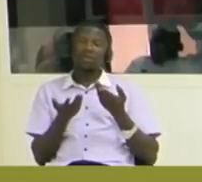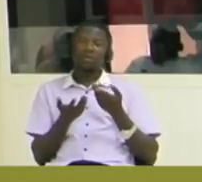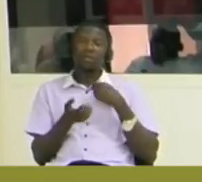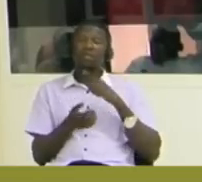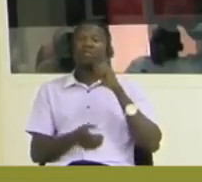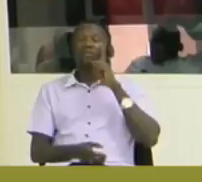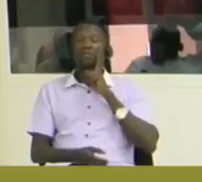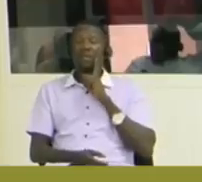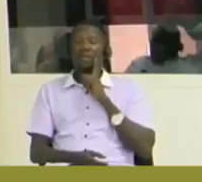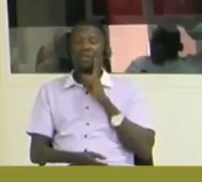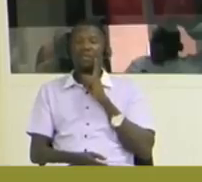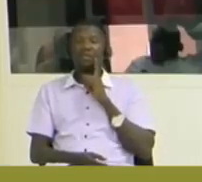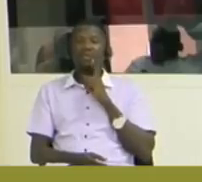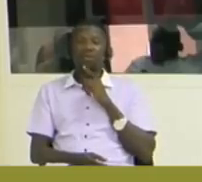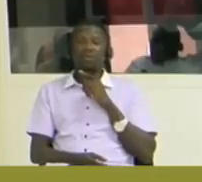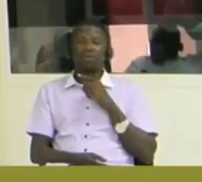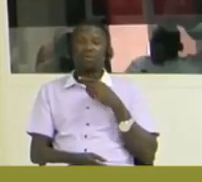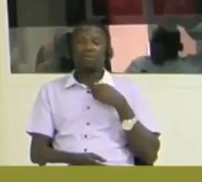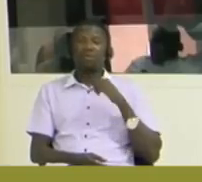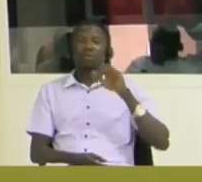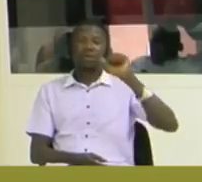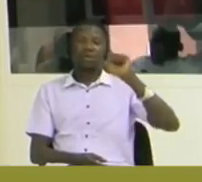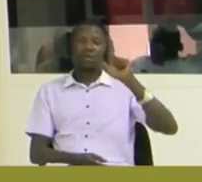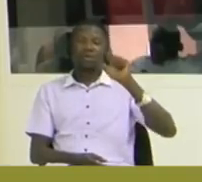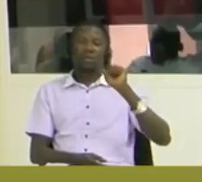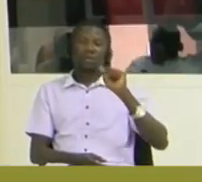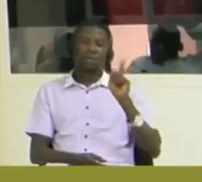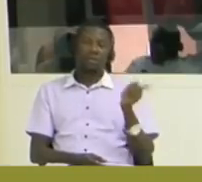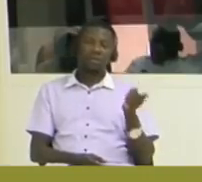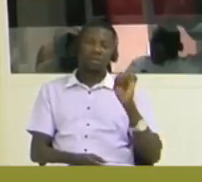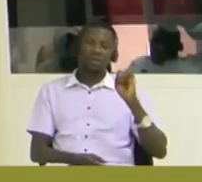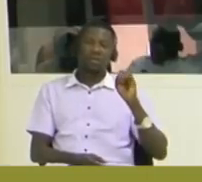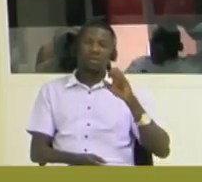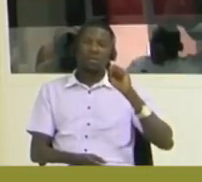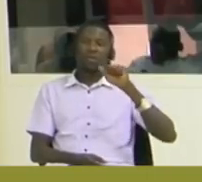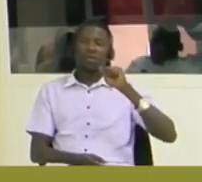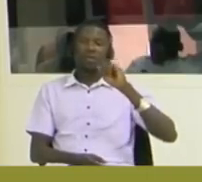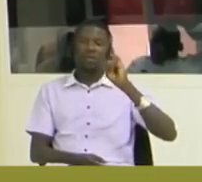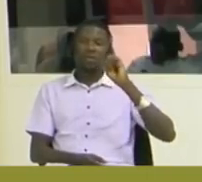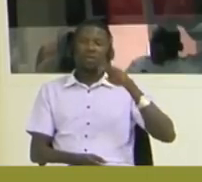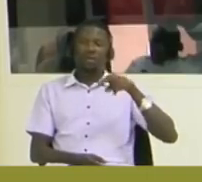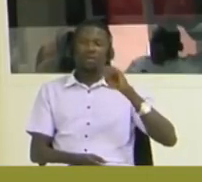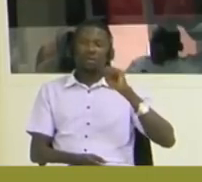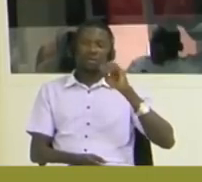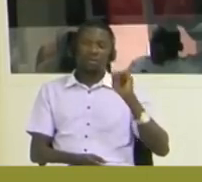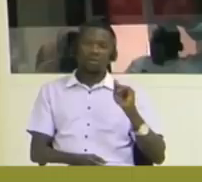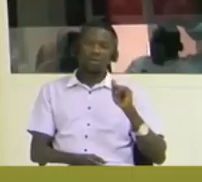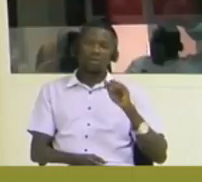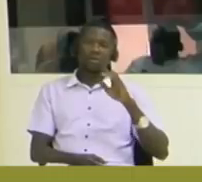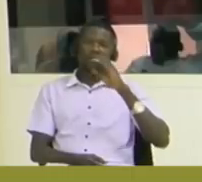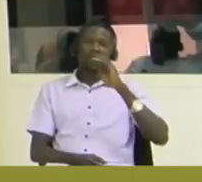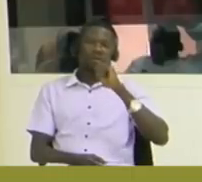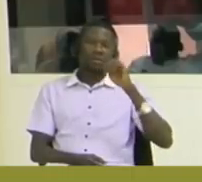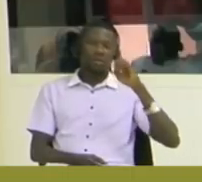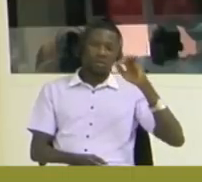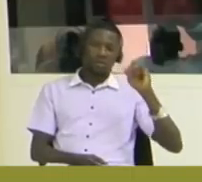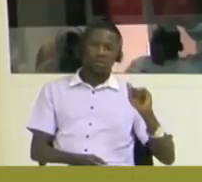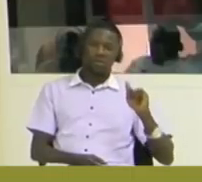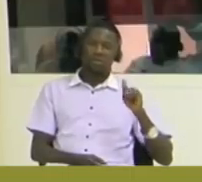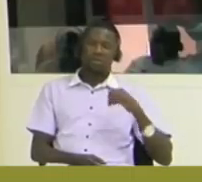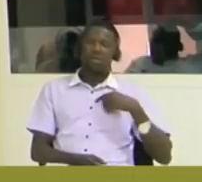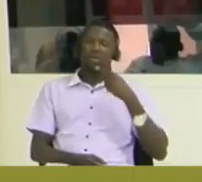his father was Alhaji Seni Ceesay. Alhaji Seni Ceesay happened to be my headmaster in primary